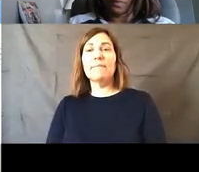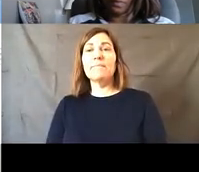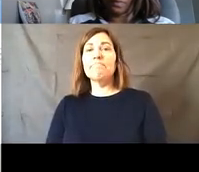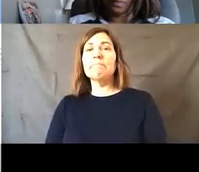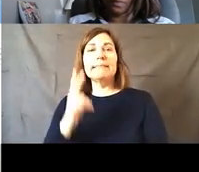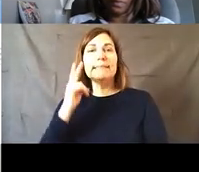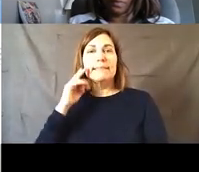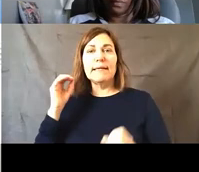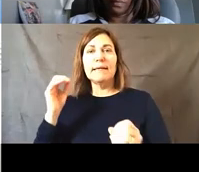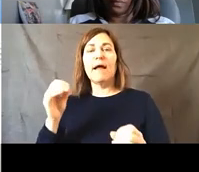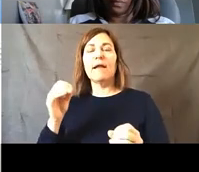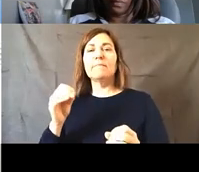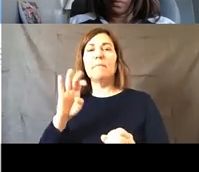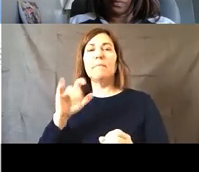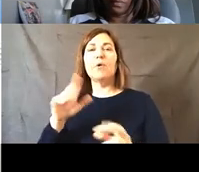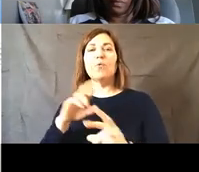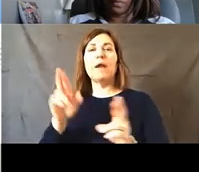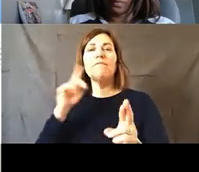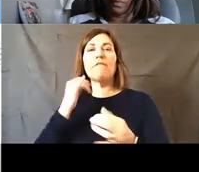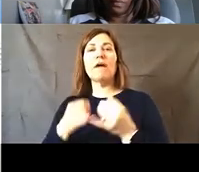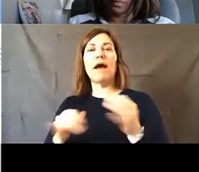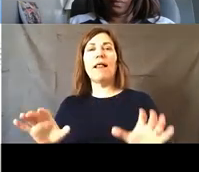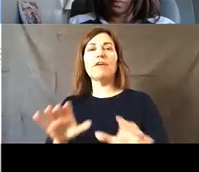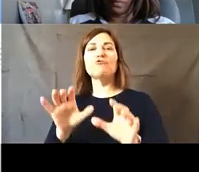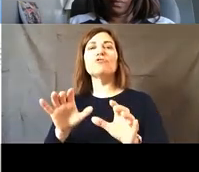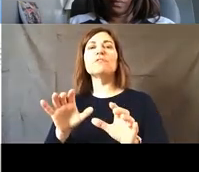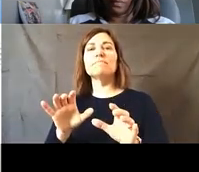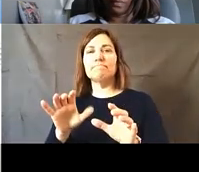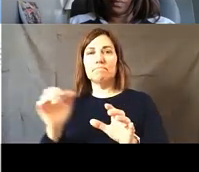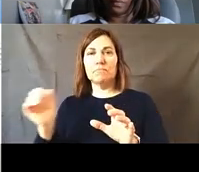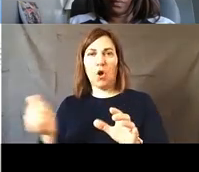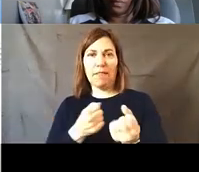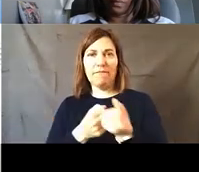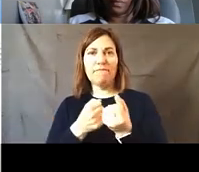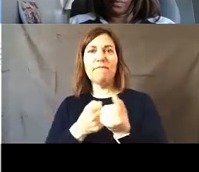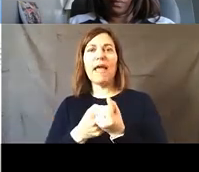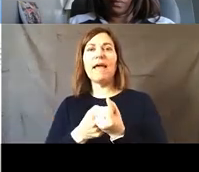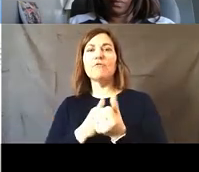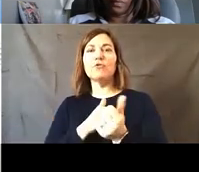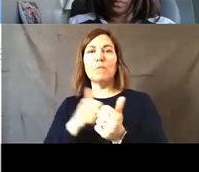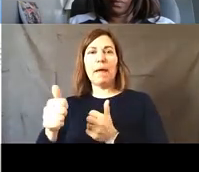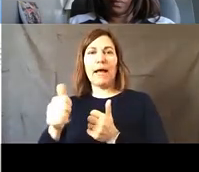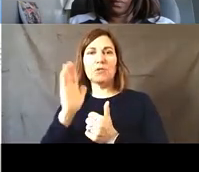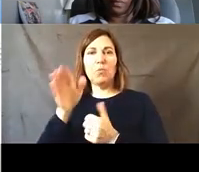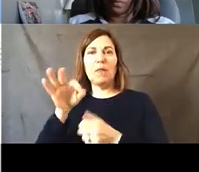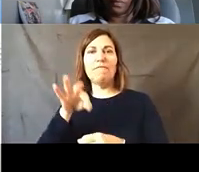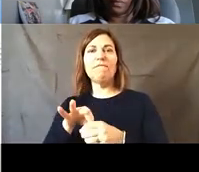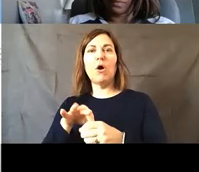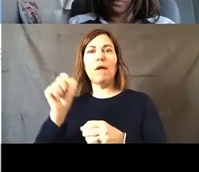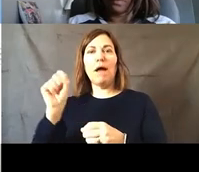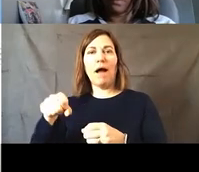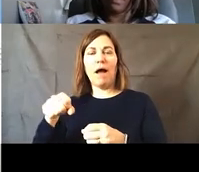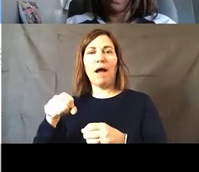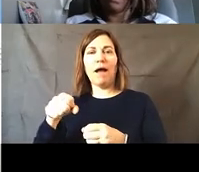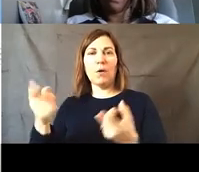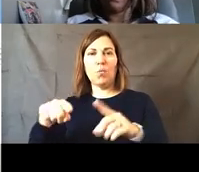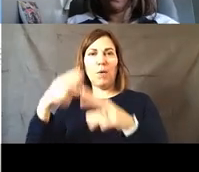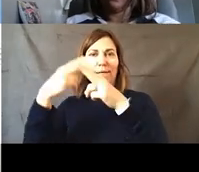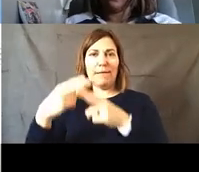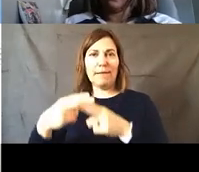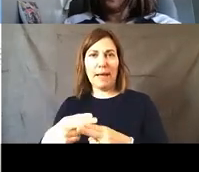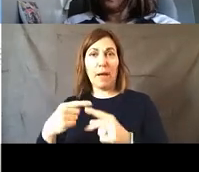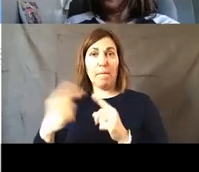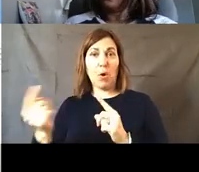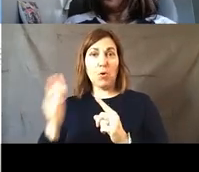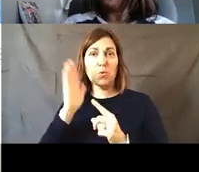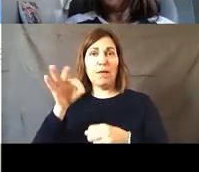Seeing none, the bill is ready for final action. All in favor of the passage of the bill will vote aye when their name is called. Those opposed will vote no.